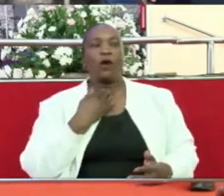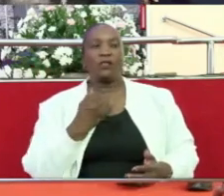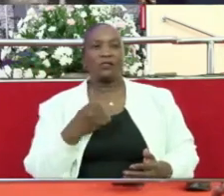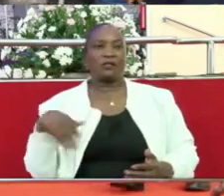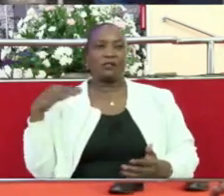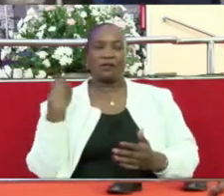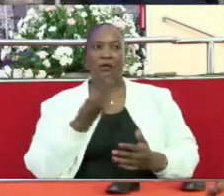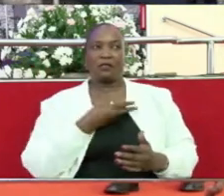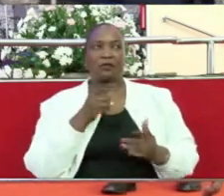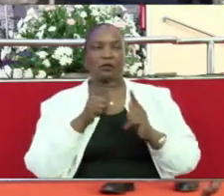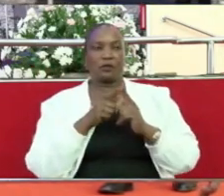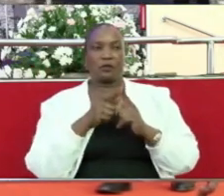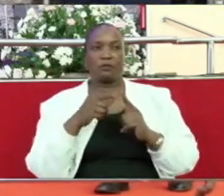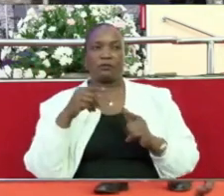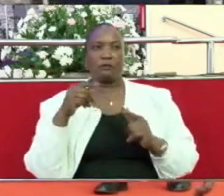all of us,